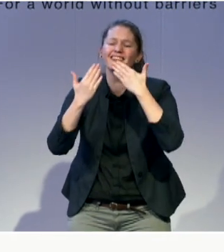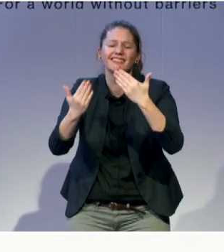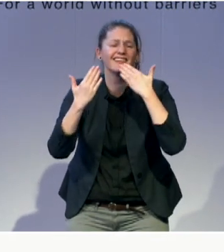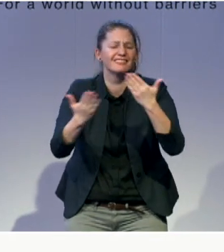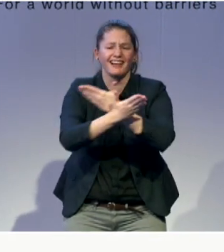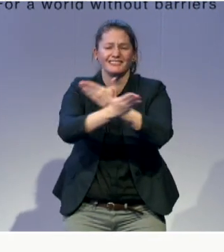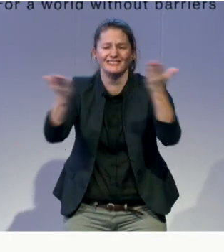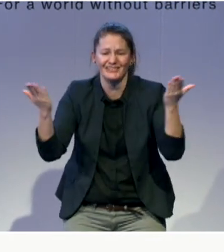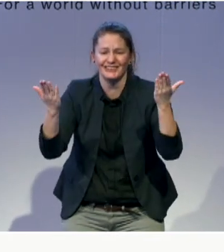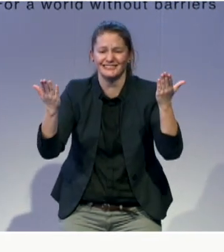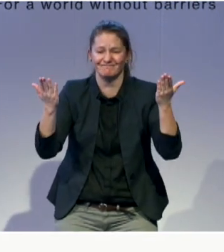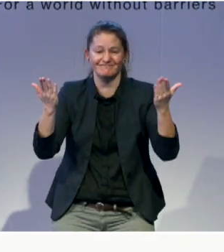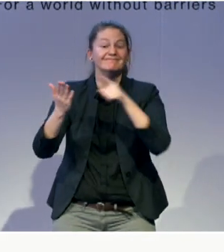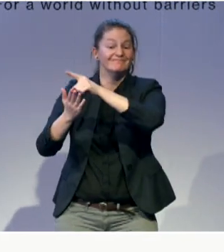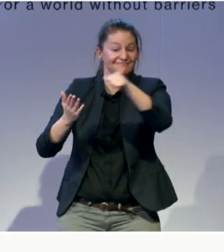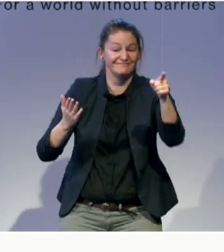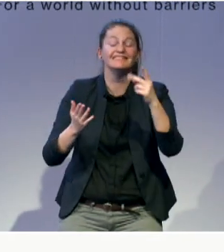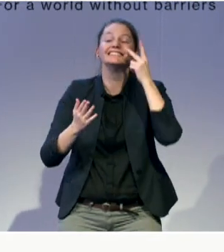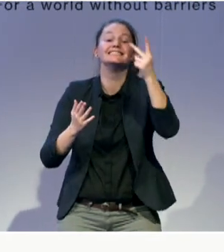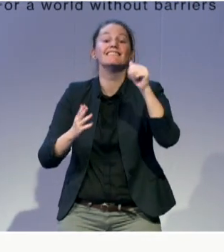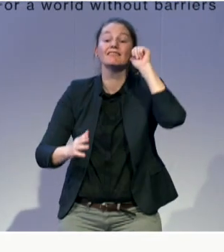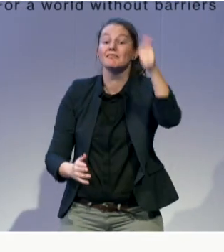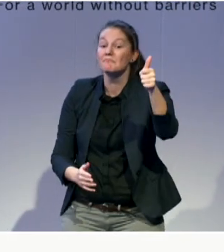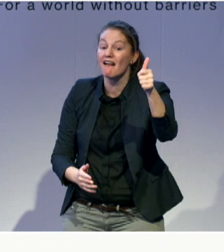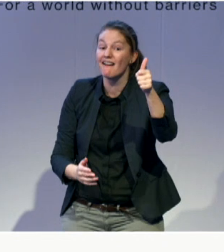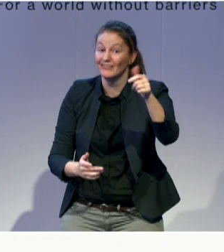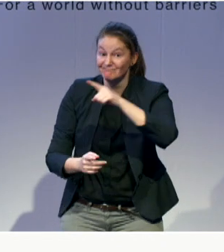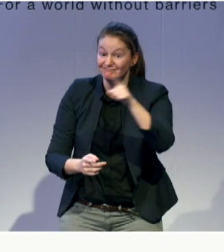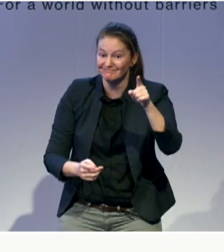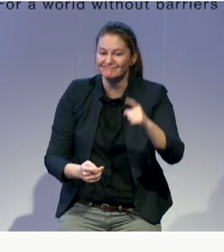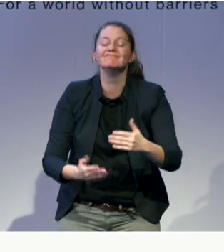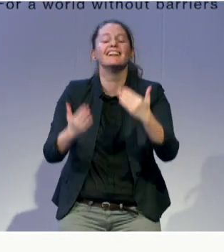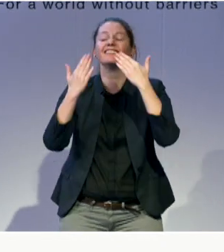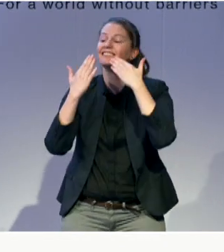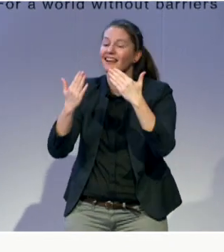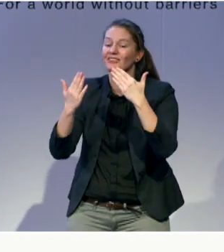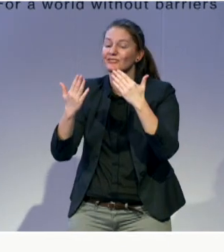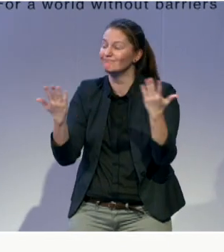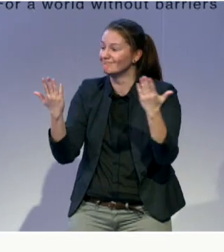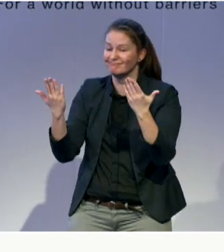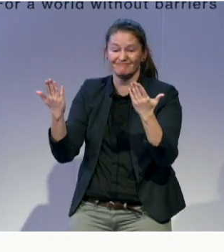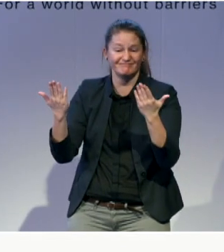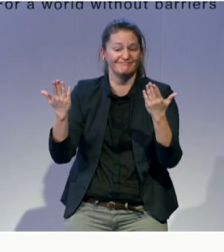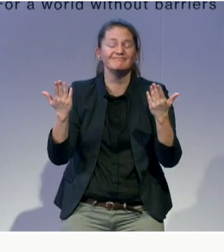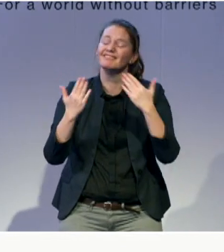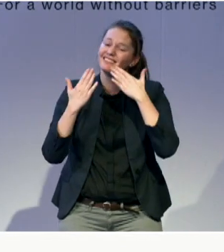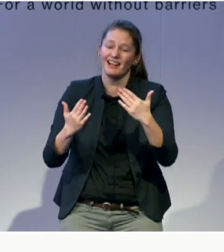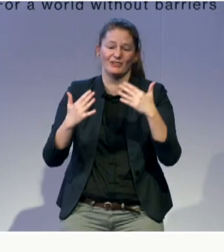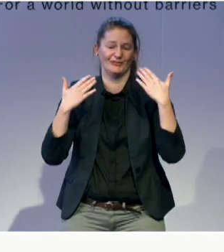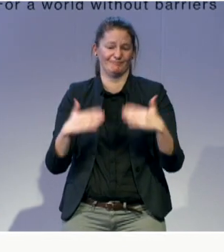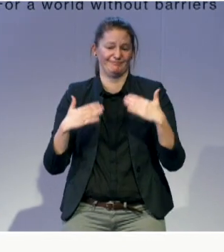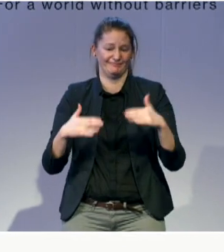run. Thank you, as always, for being the most extraordinary group of